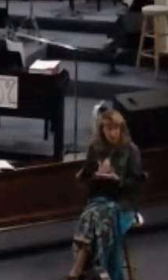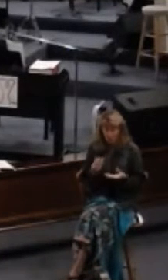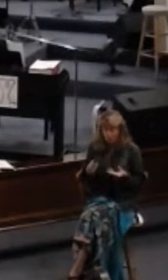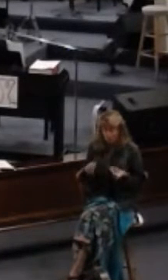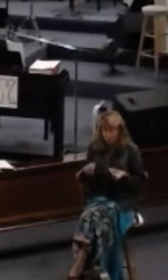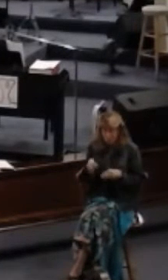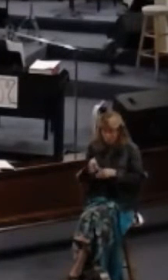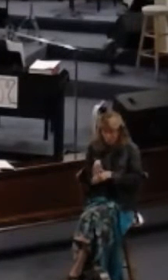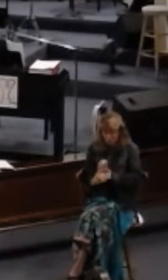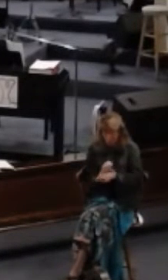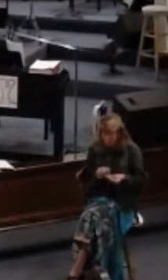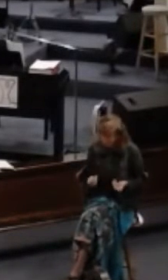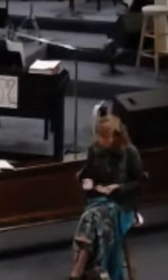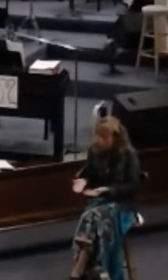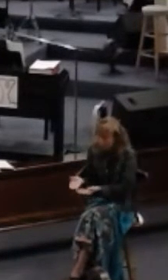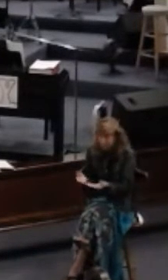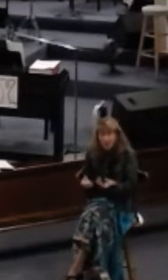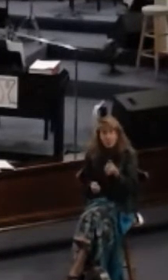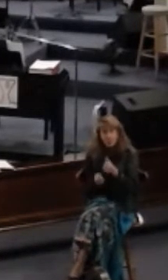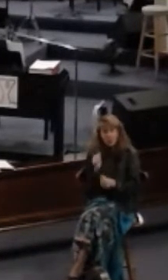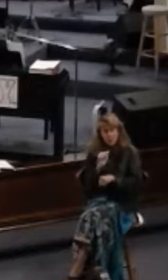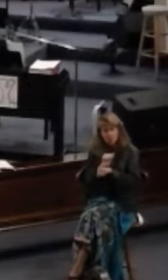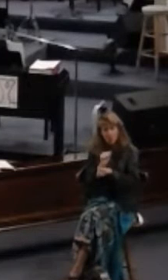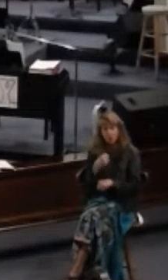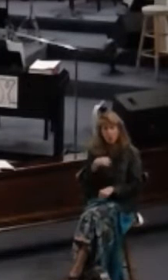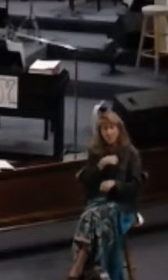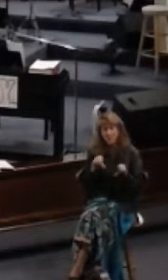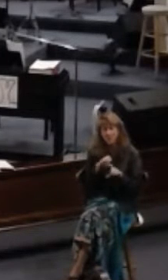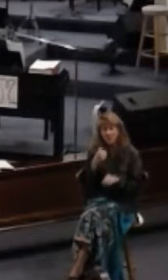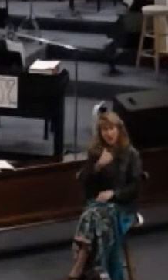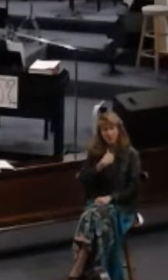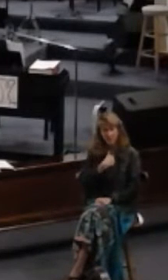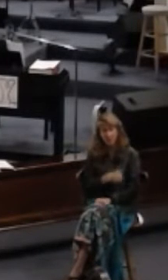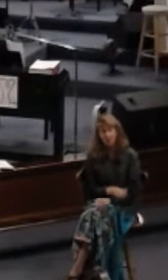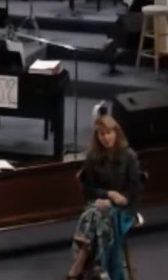We did most of the work ourselves.